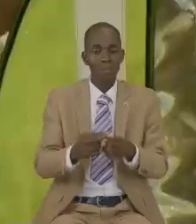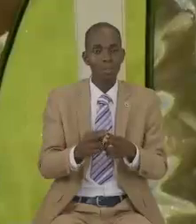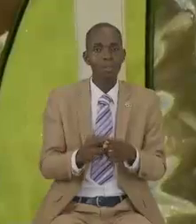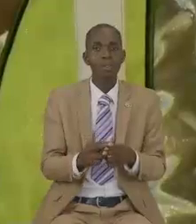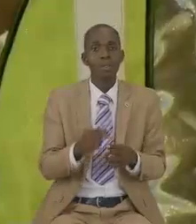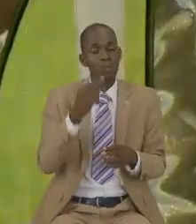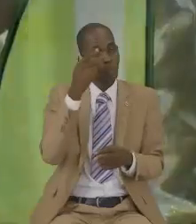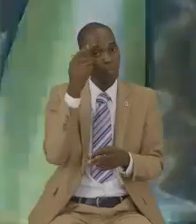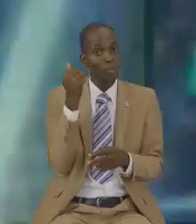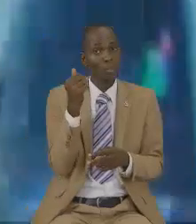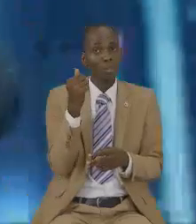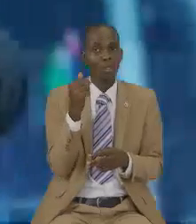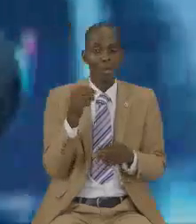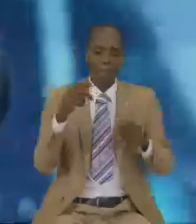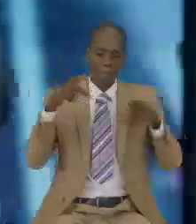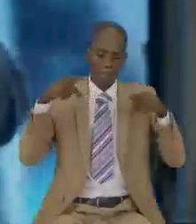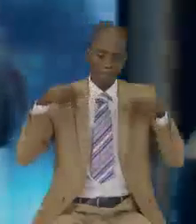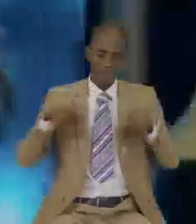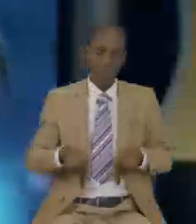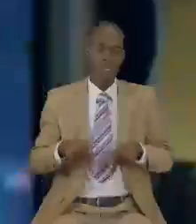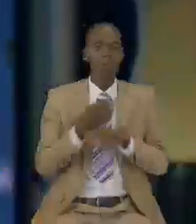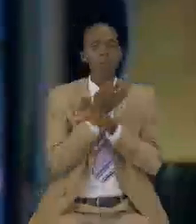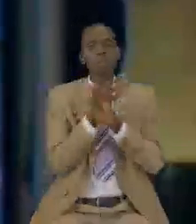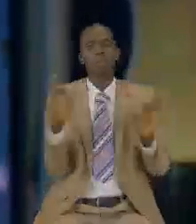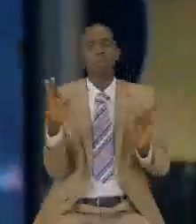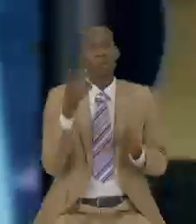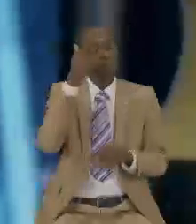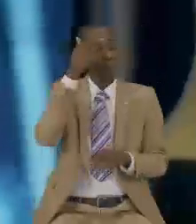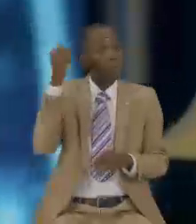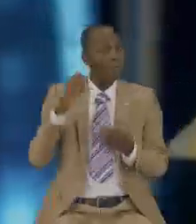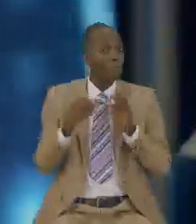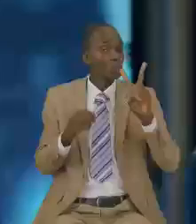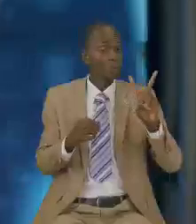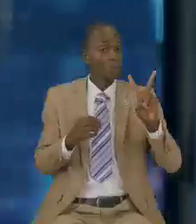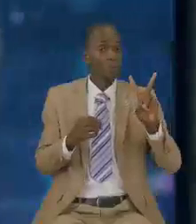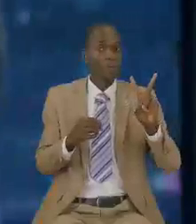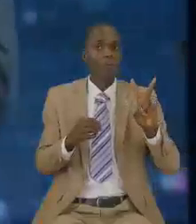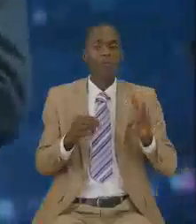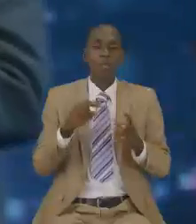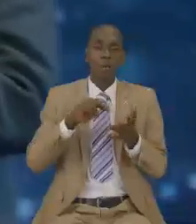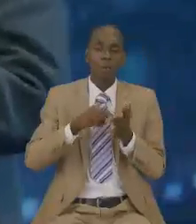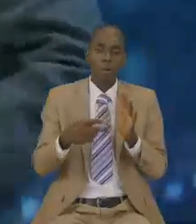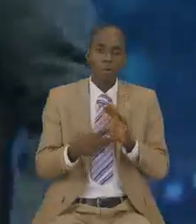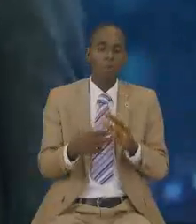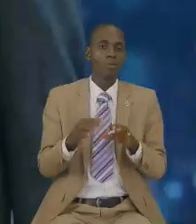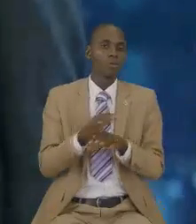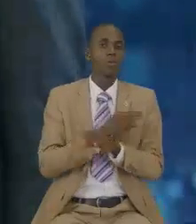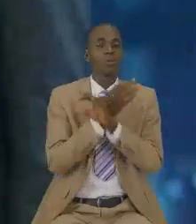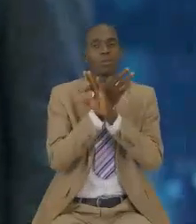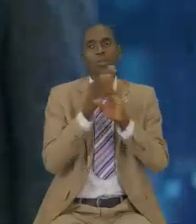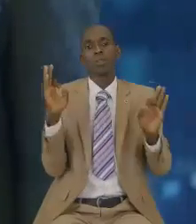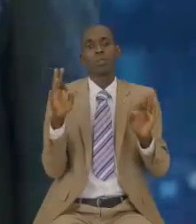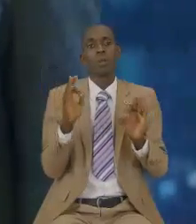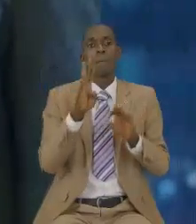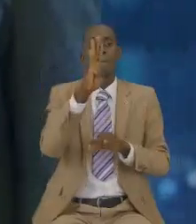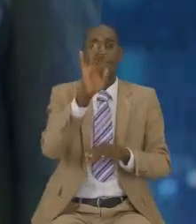number one, personal freedom. Because number one, purposeful freedom.